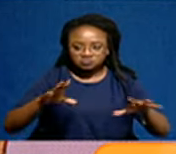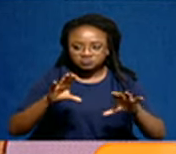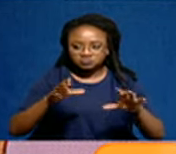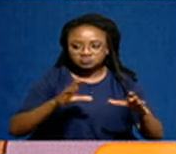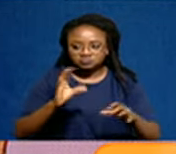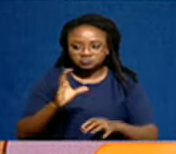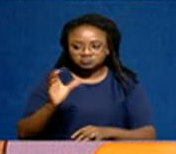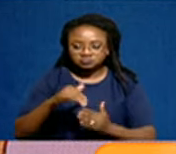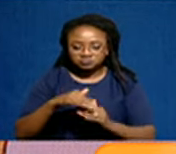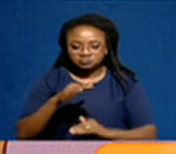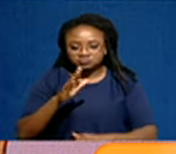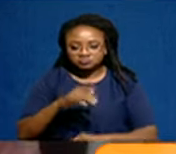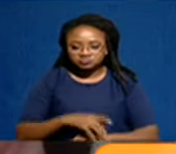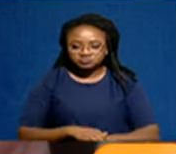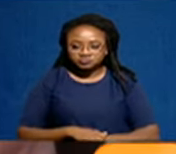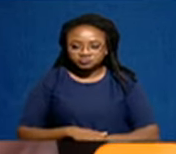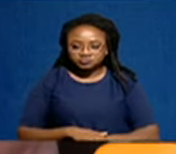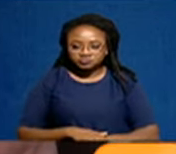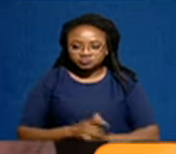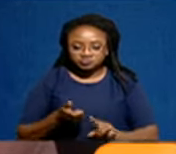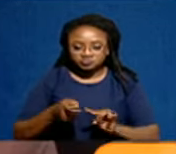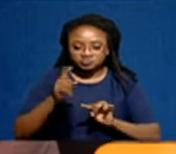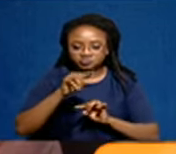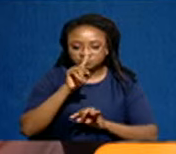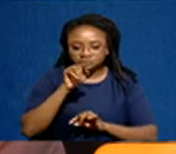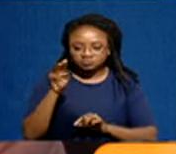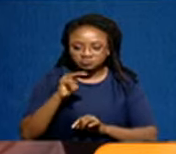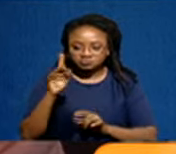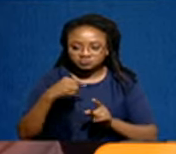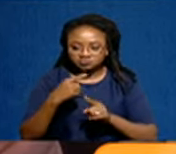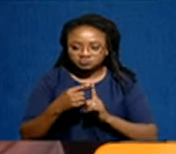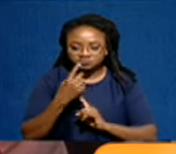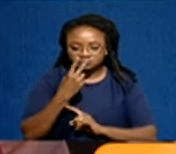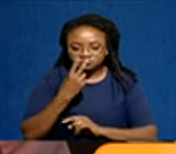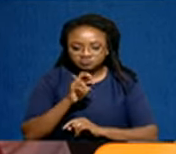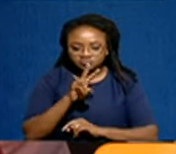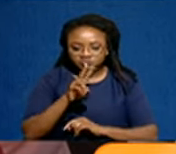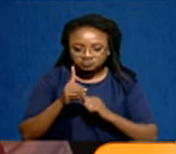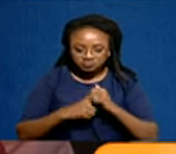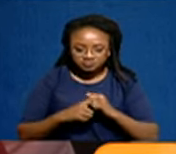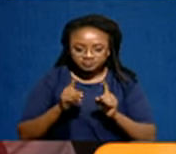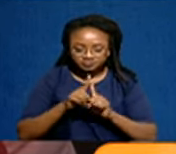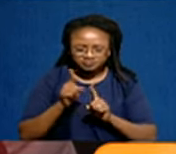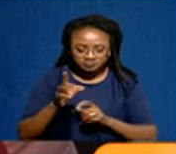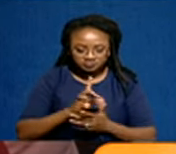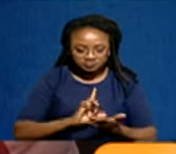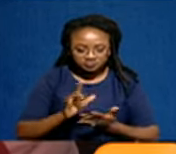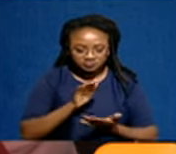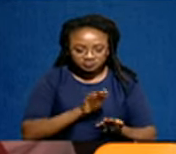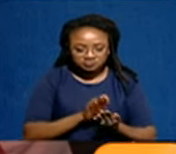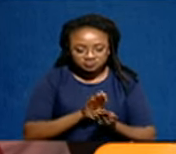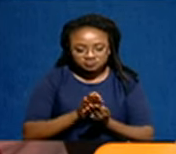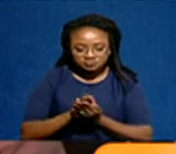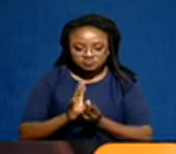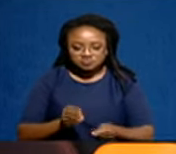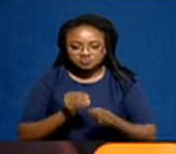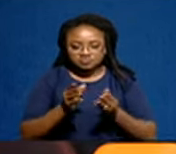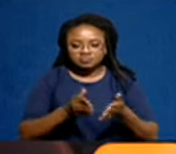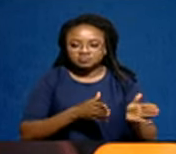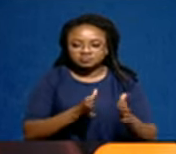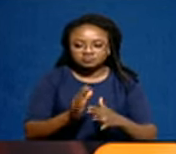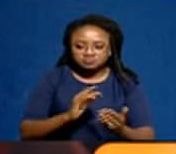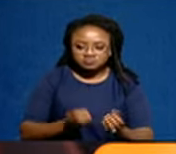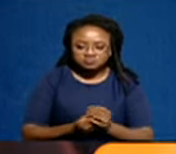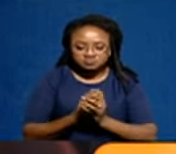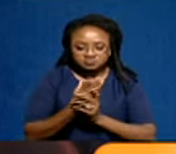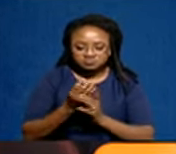million by 2026. According to the lender, retail banking in the country provides them with an opportunity for growth, an opportunity